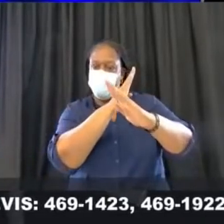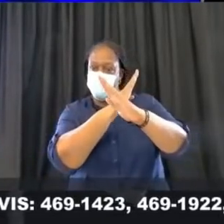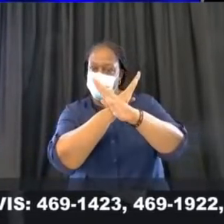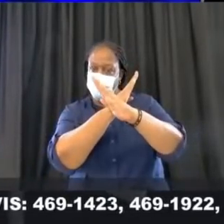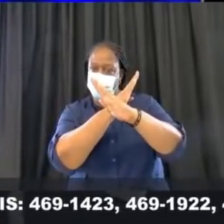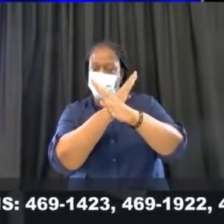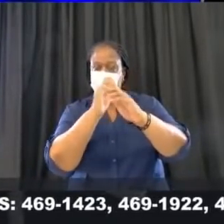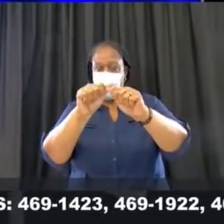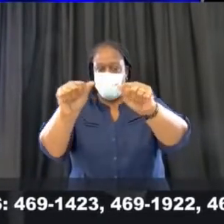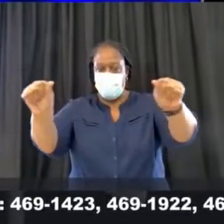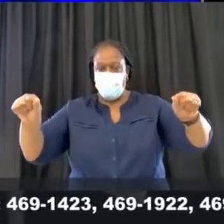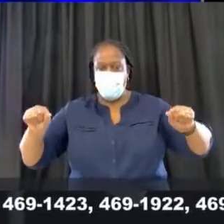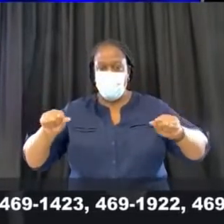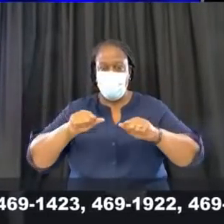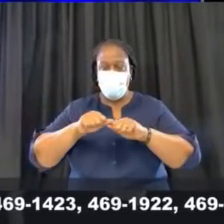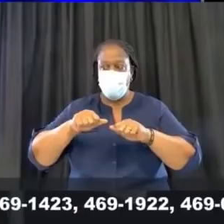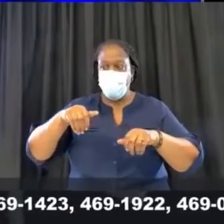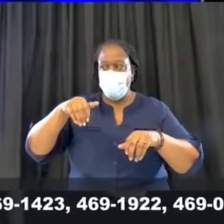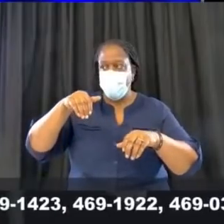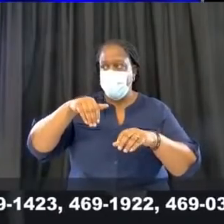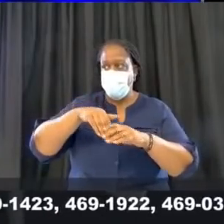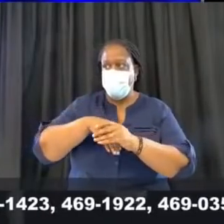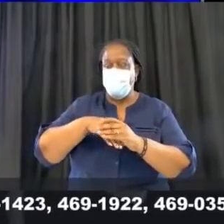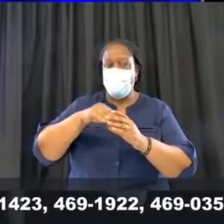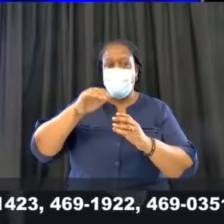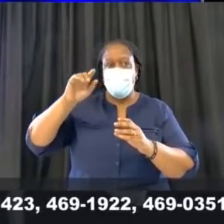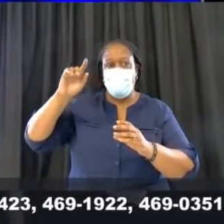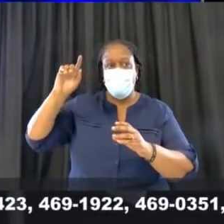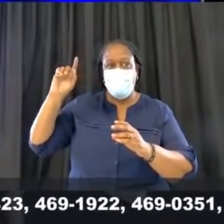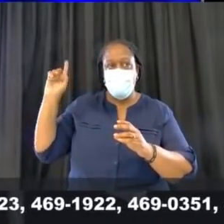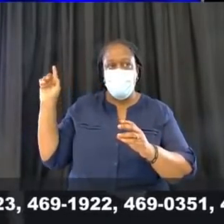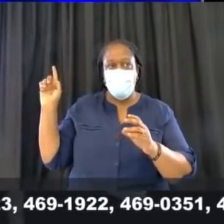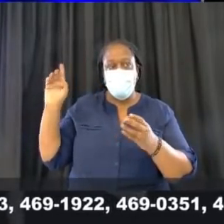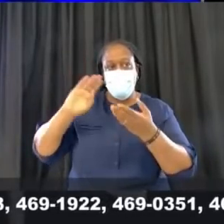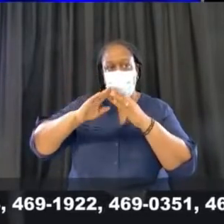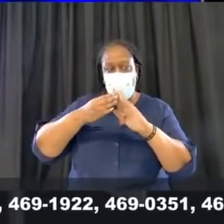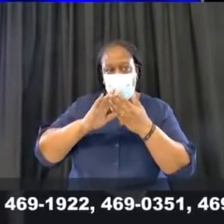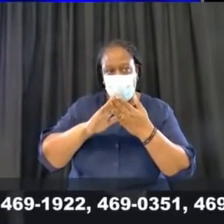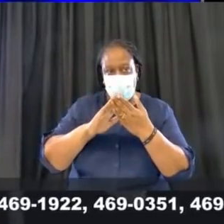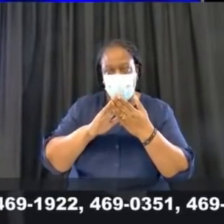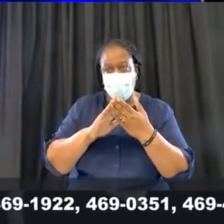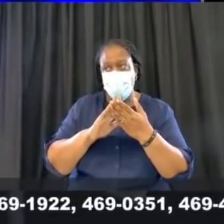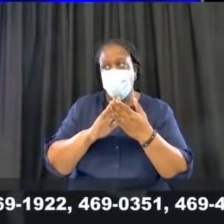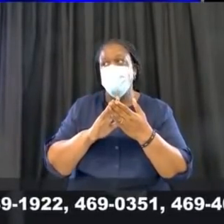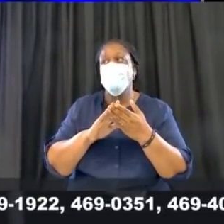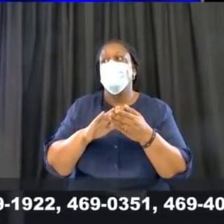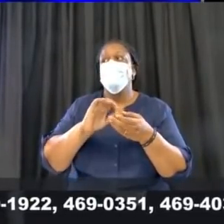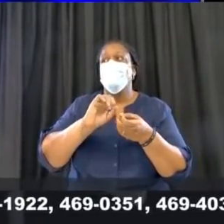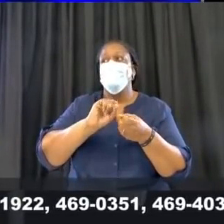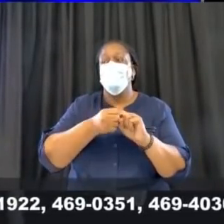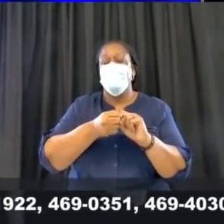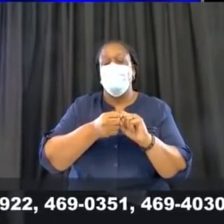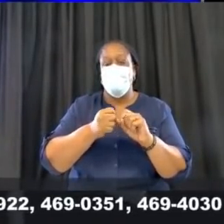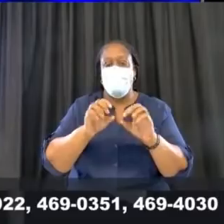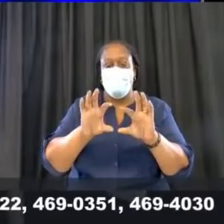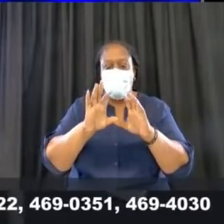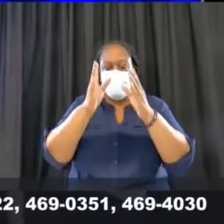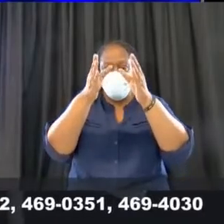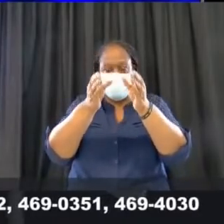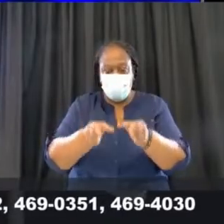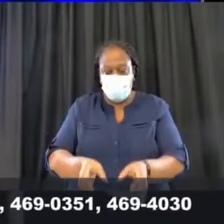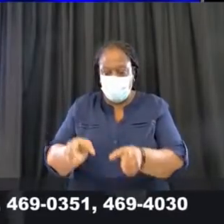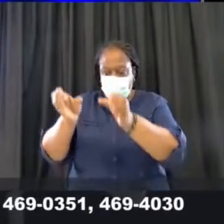basically, from the Chop Shop area, and will run north towards